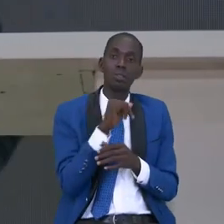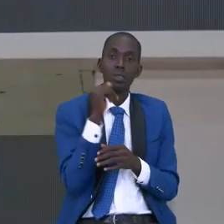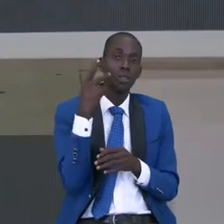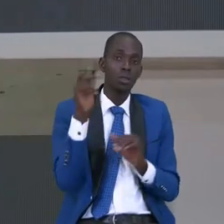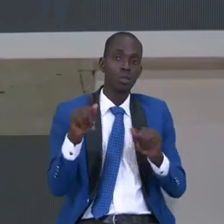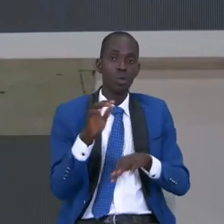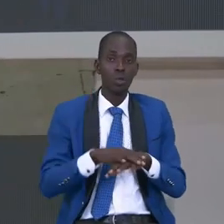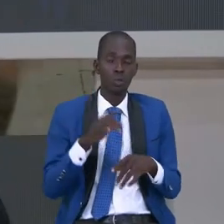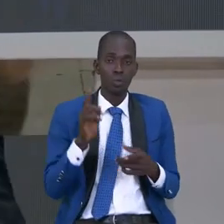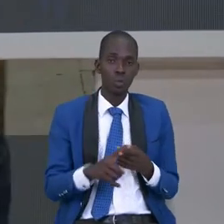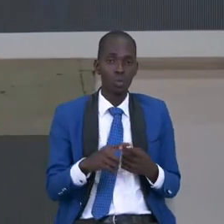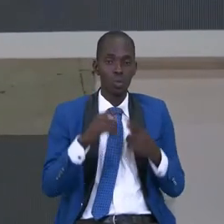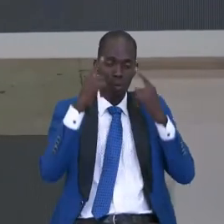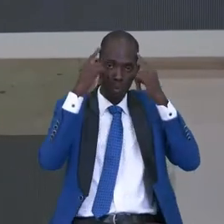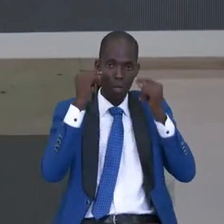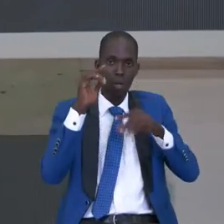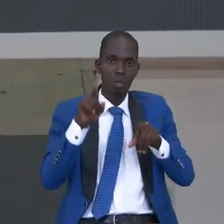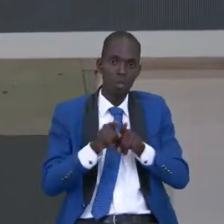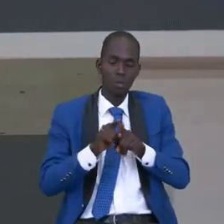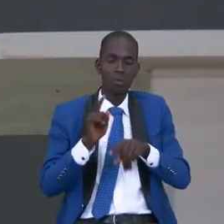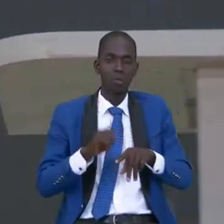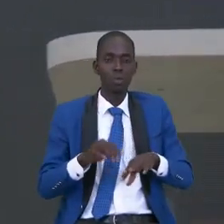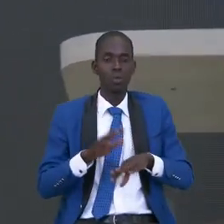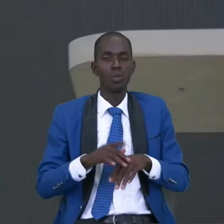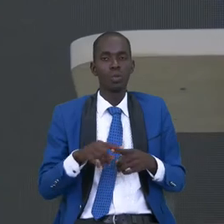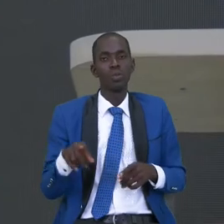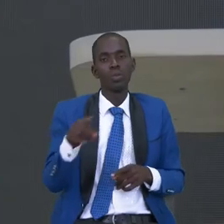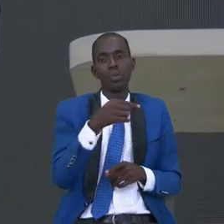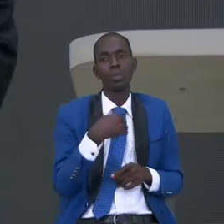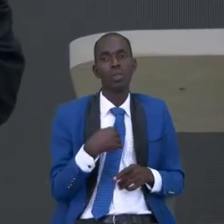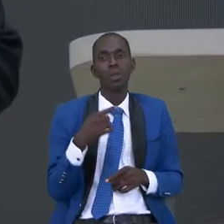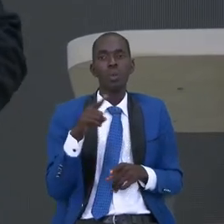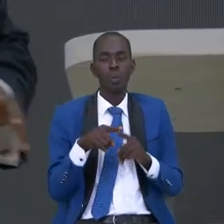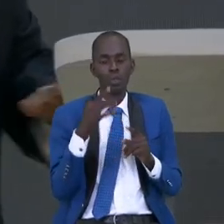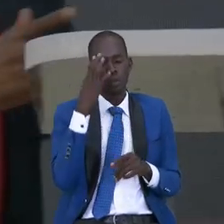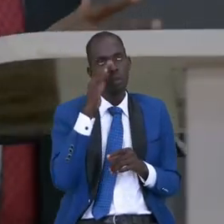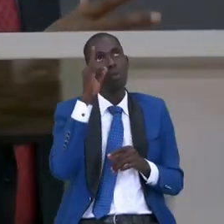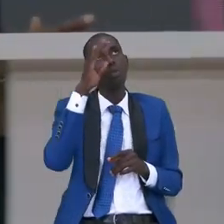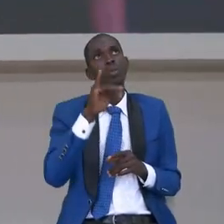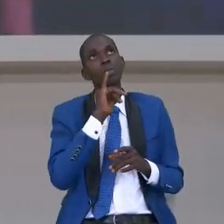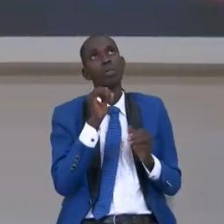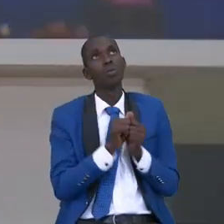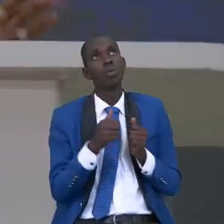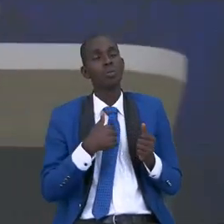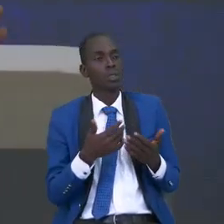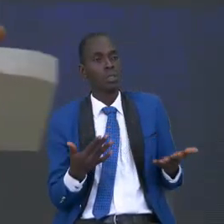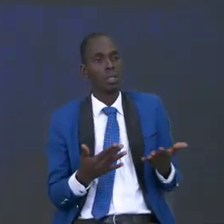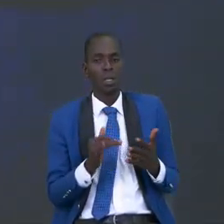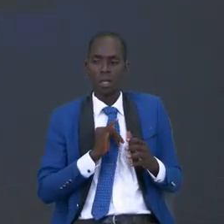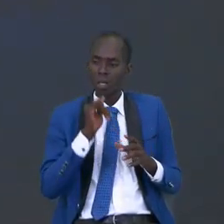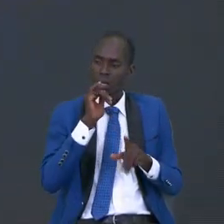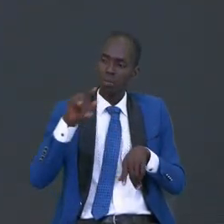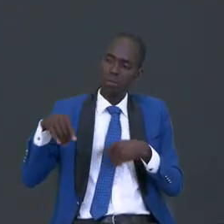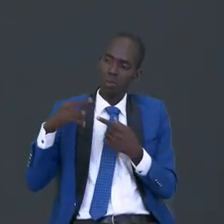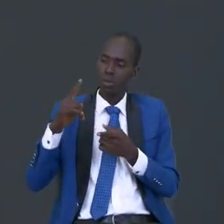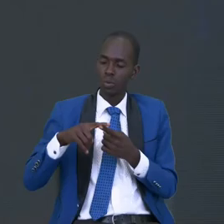invisible unto you. But he knew that God is with me here. I am going to Pharaoh. God is